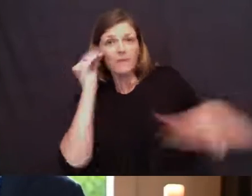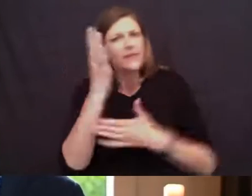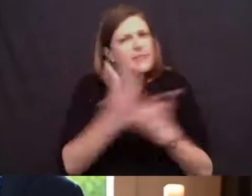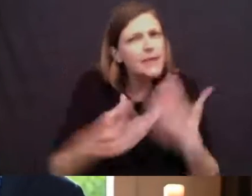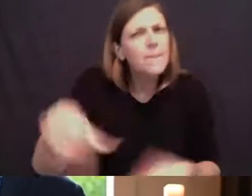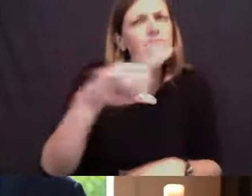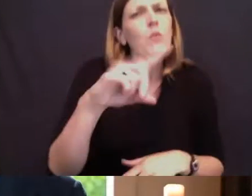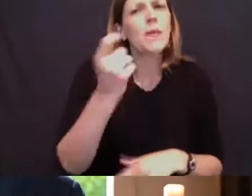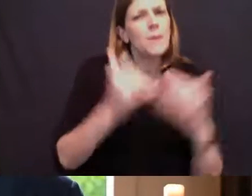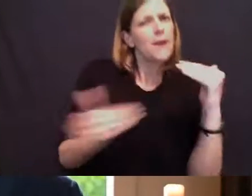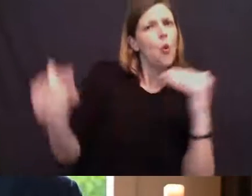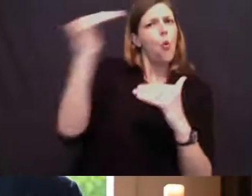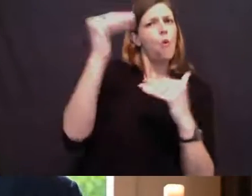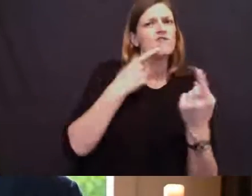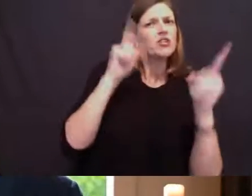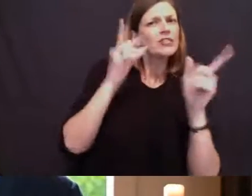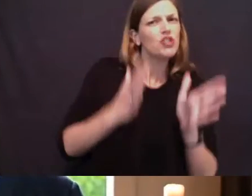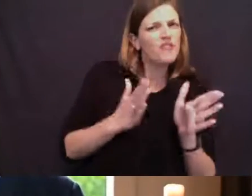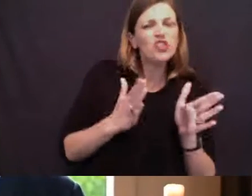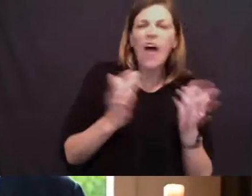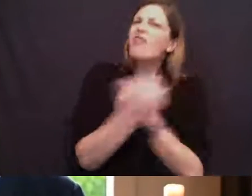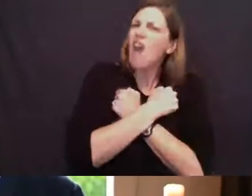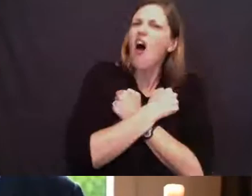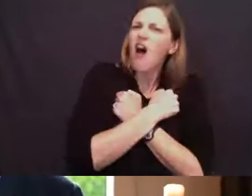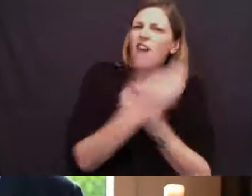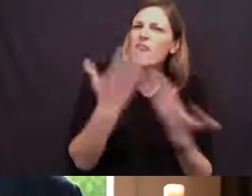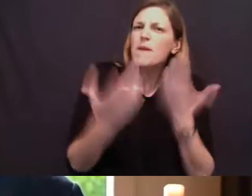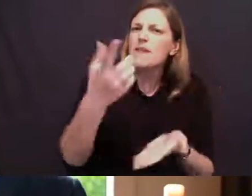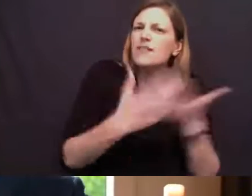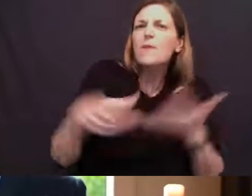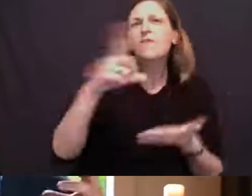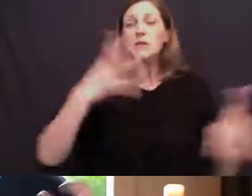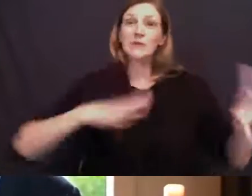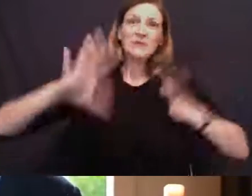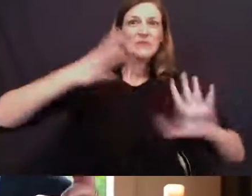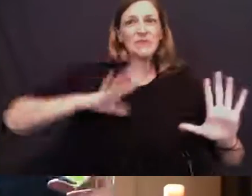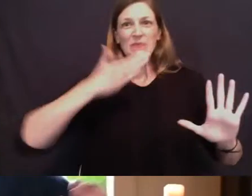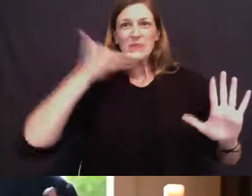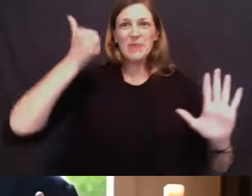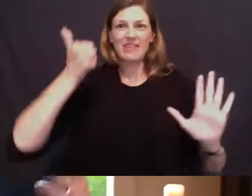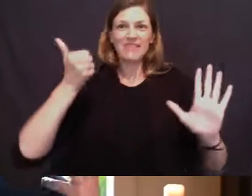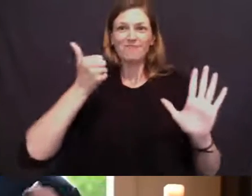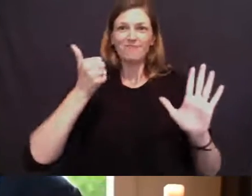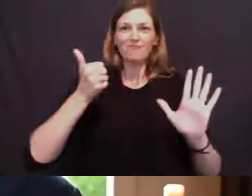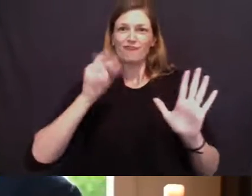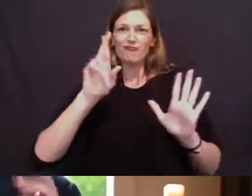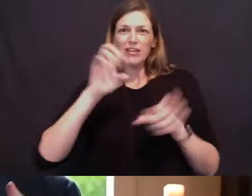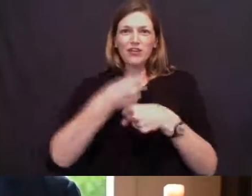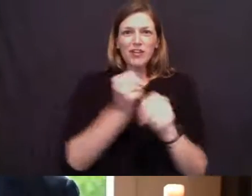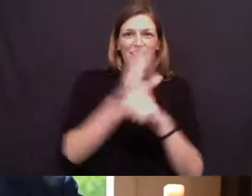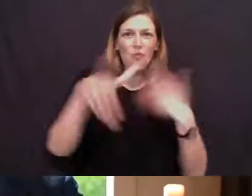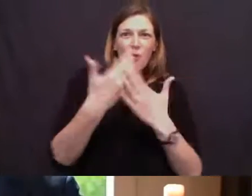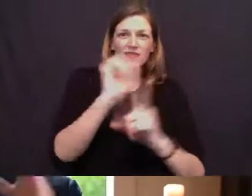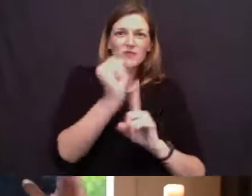the overachievers, and I love that it, maybe some of you did this. You put on your Easter best and you're just like recreating the whole situation